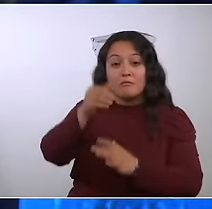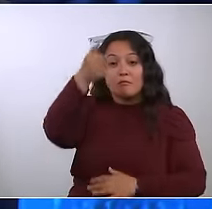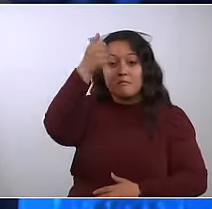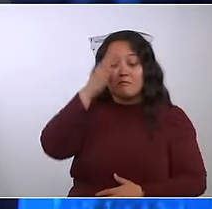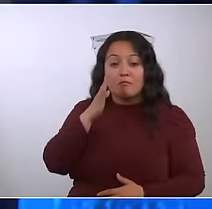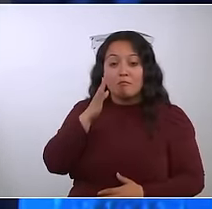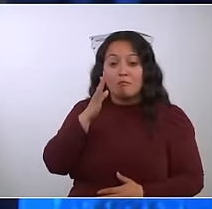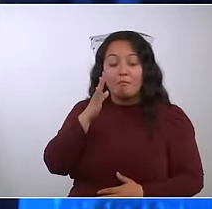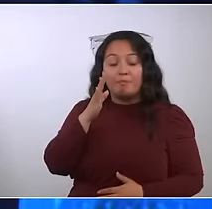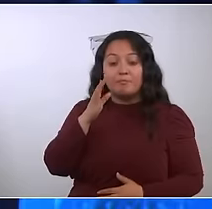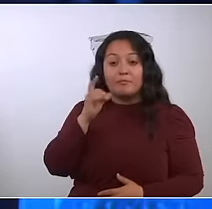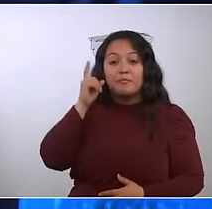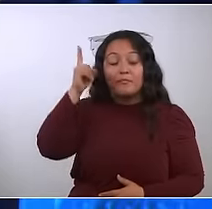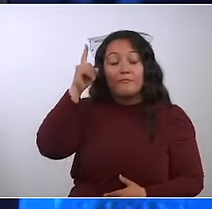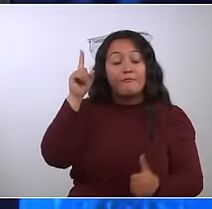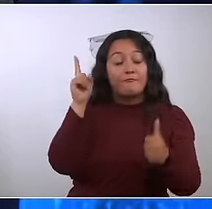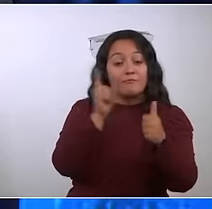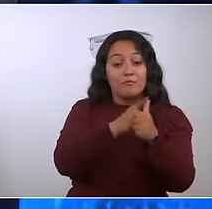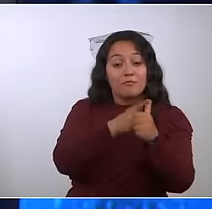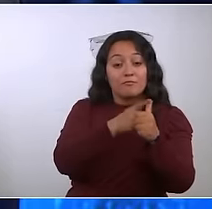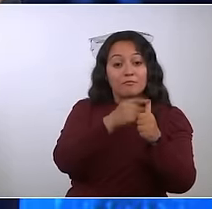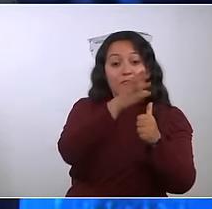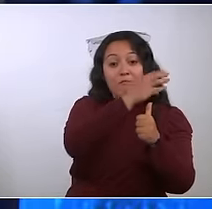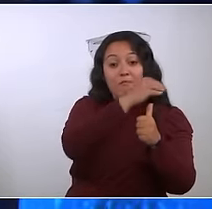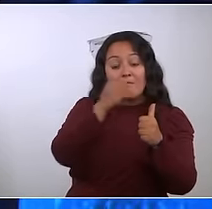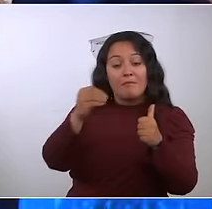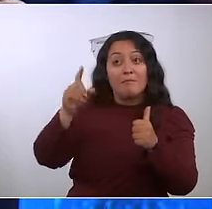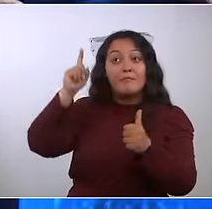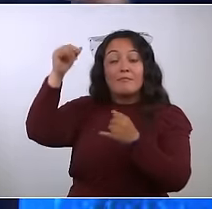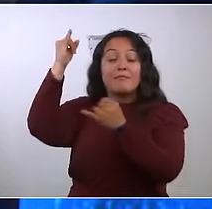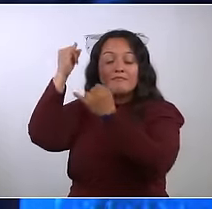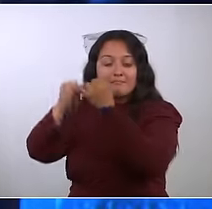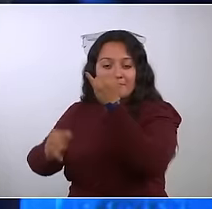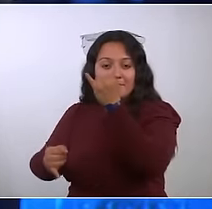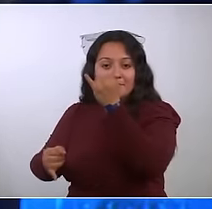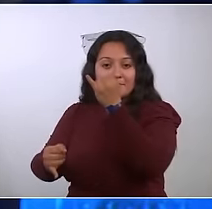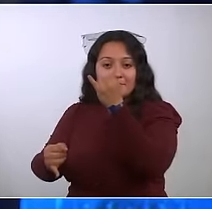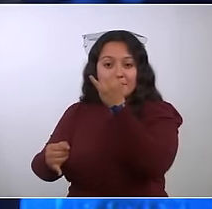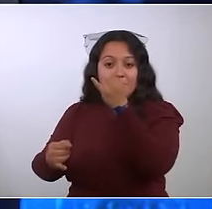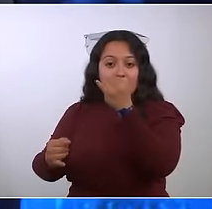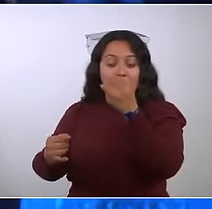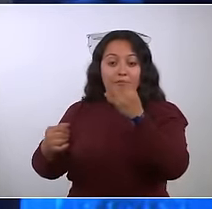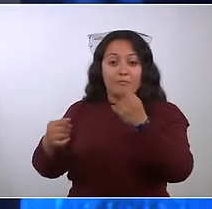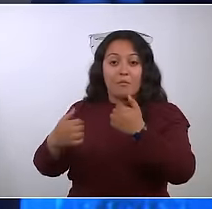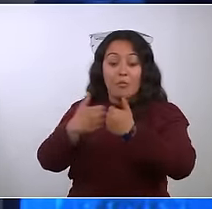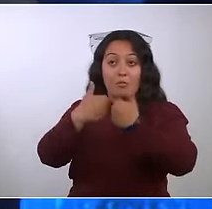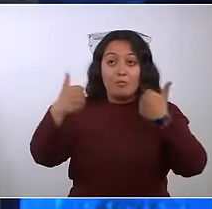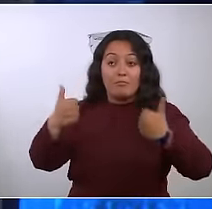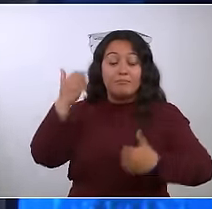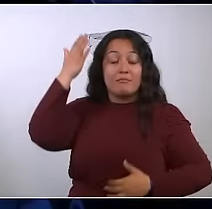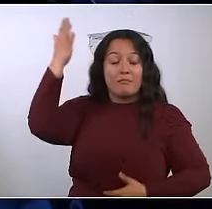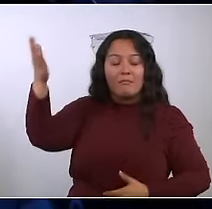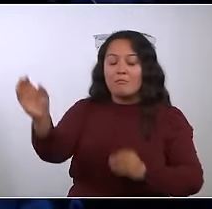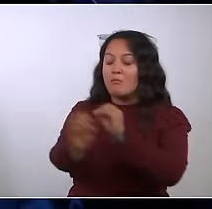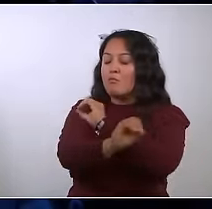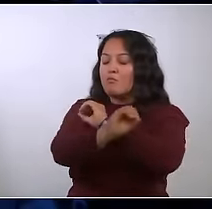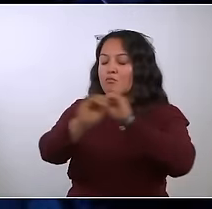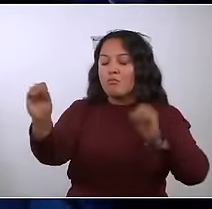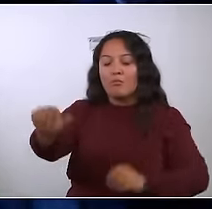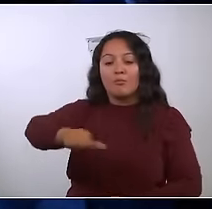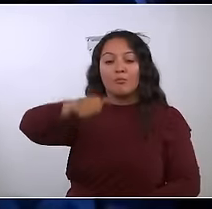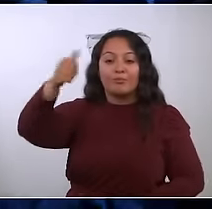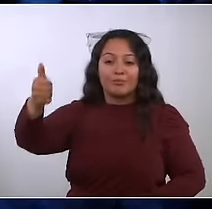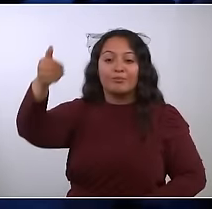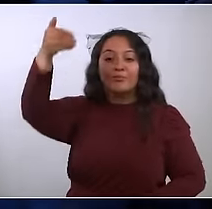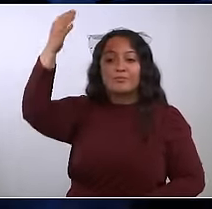ejércitos. Yo soy el primero, y yo soy el postero, y fuera de mí no hay otro Dios. There is no